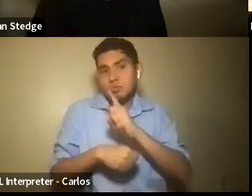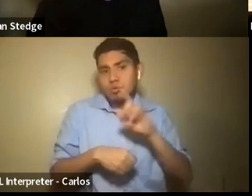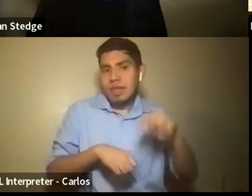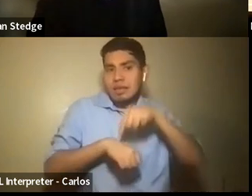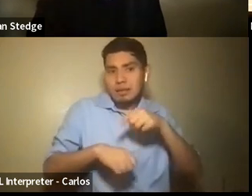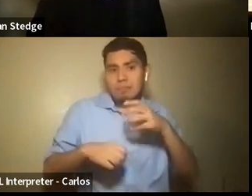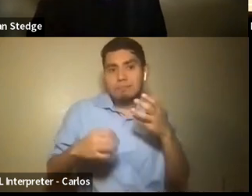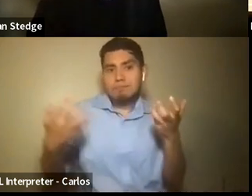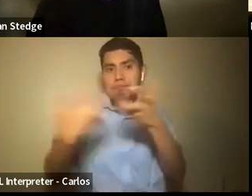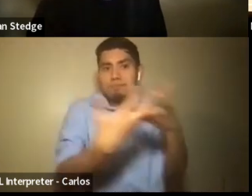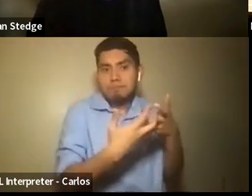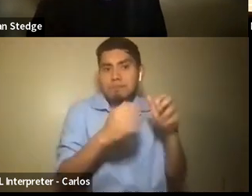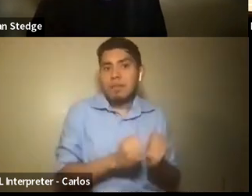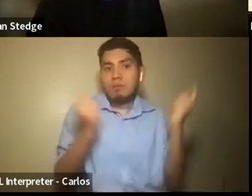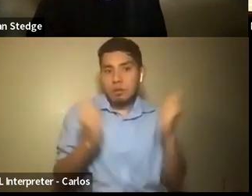Sorry,